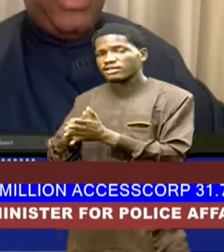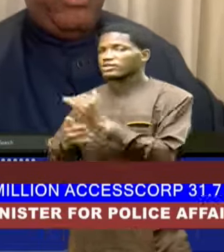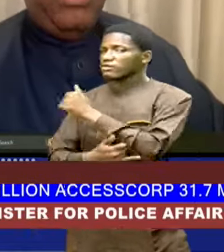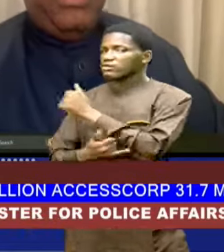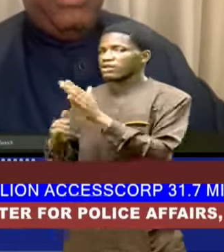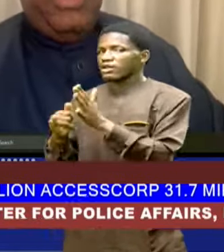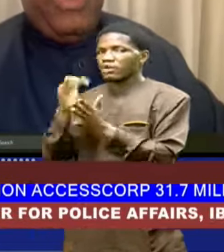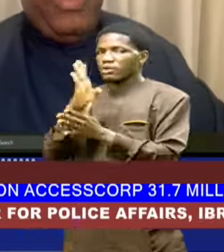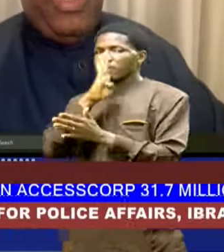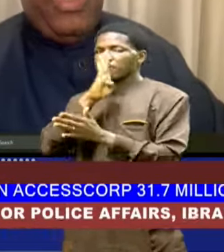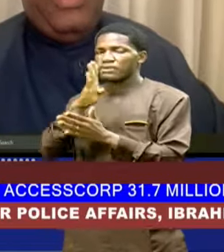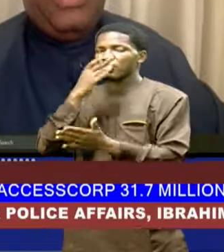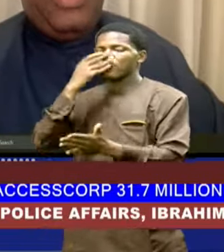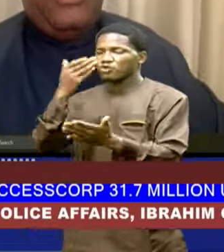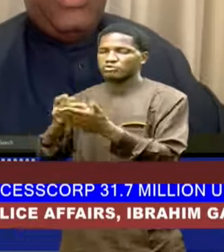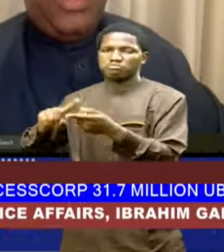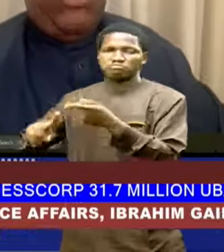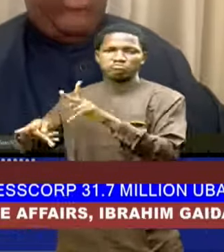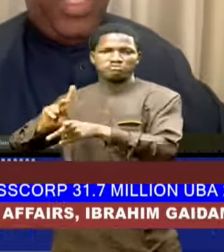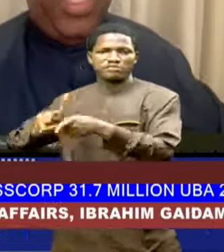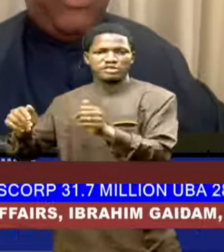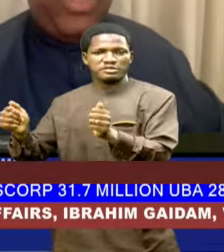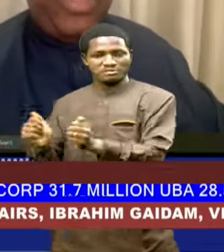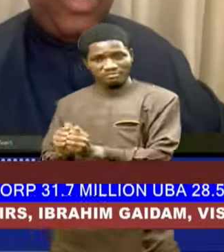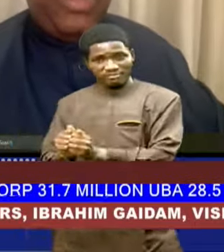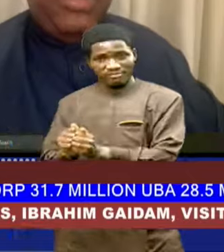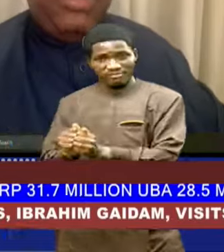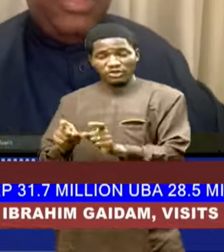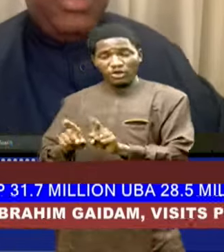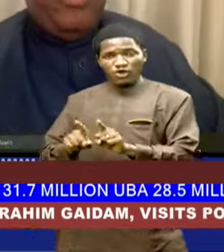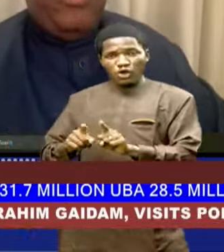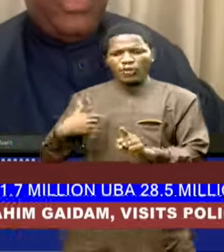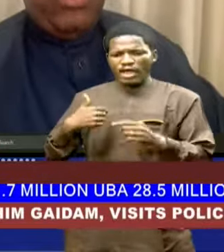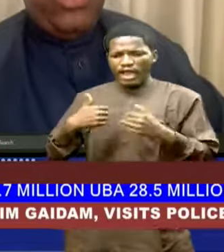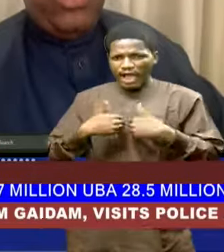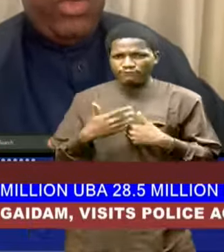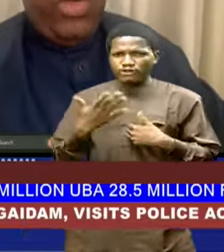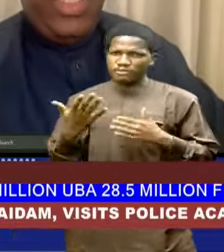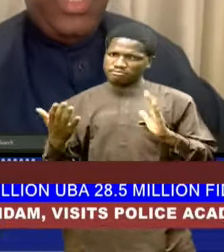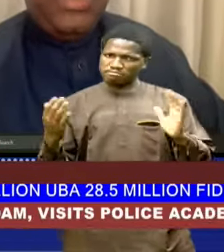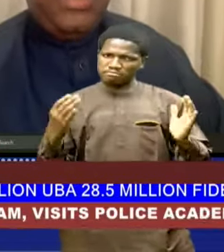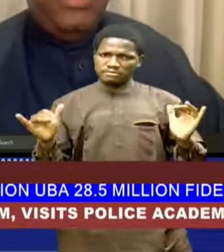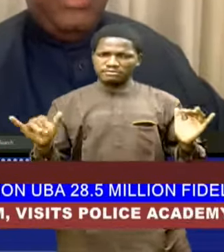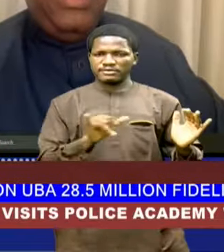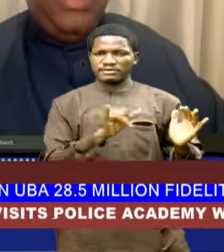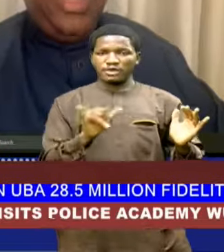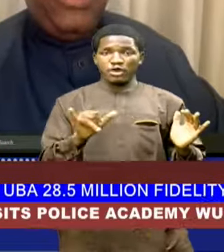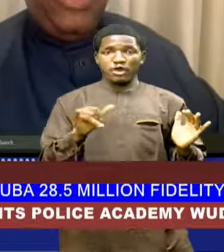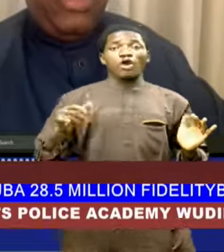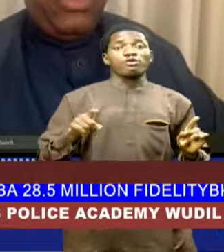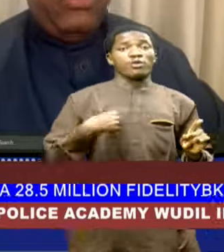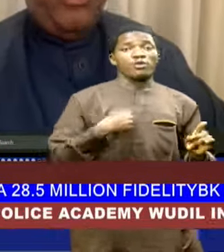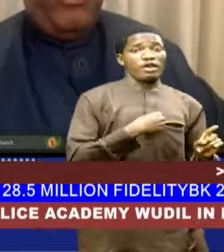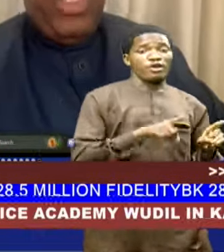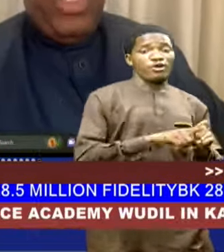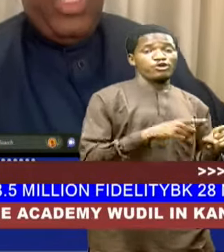with, and it is a country that we have something in common because we are an oil and gas country